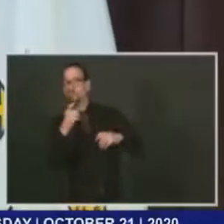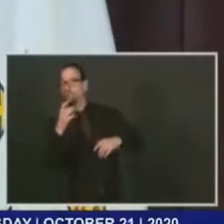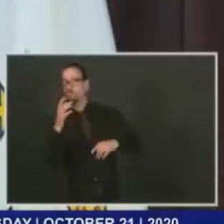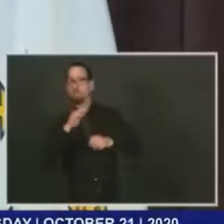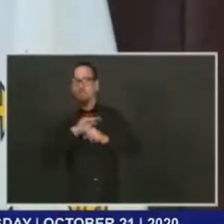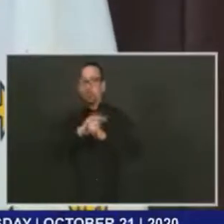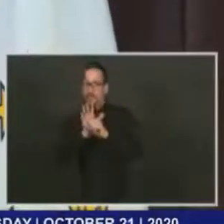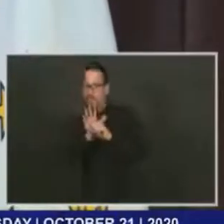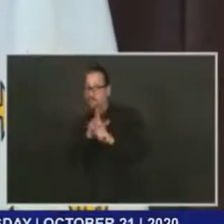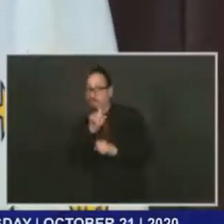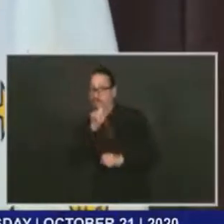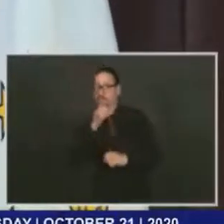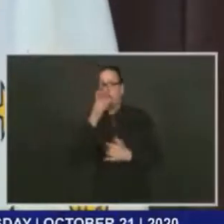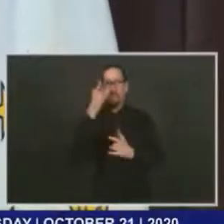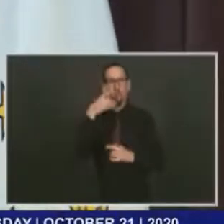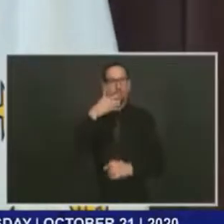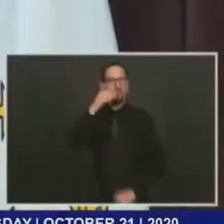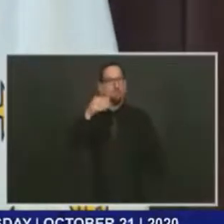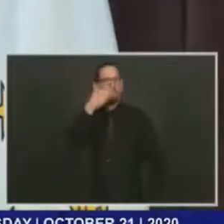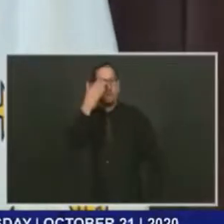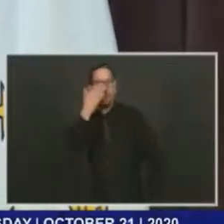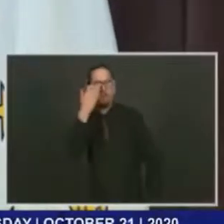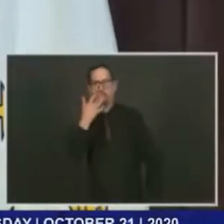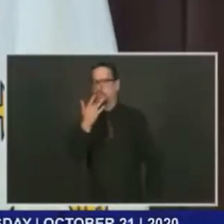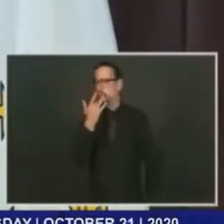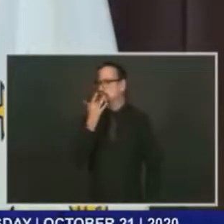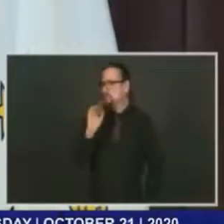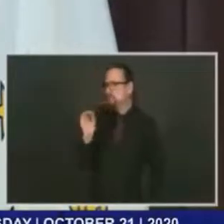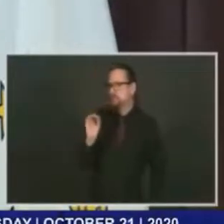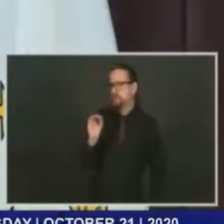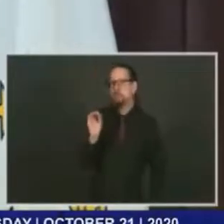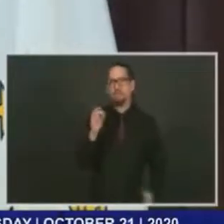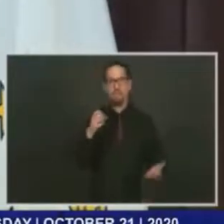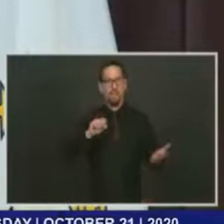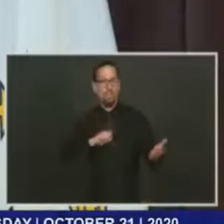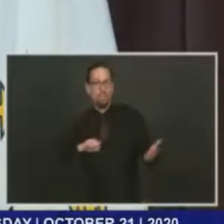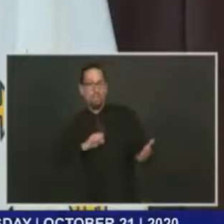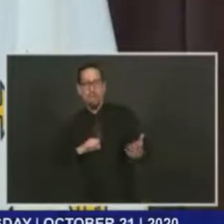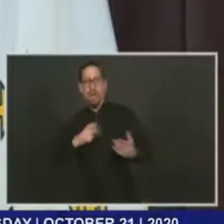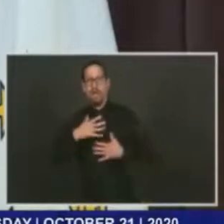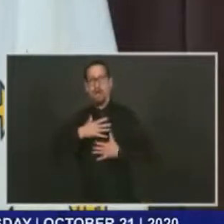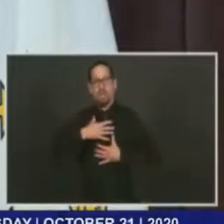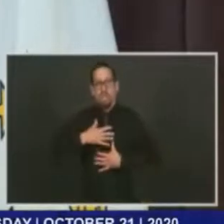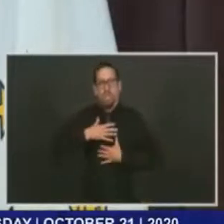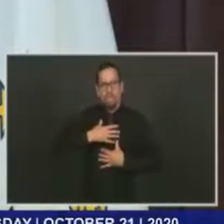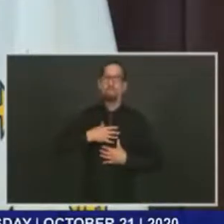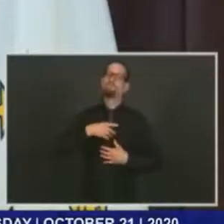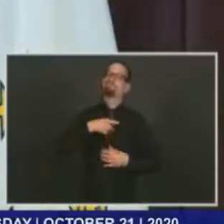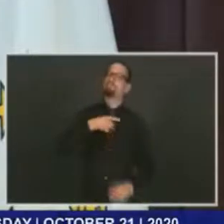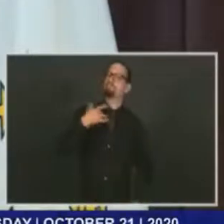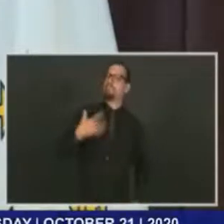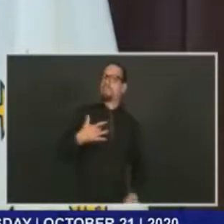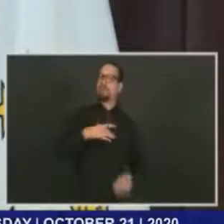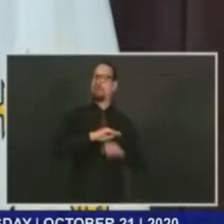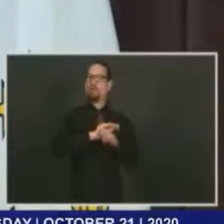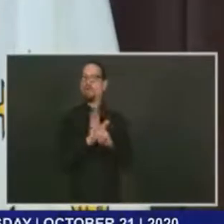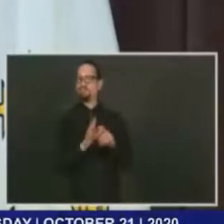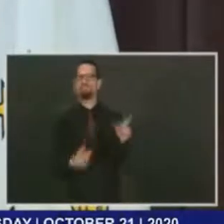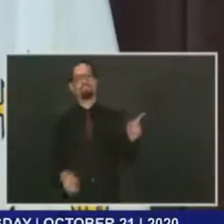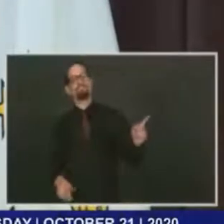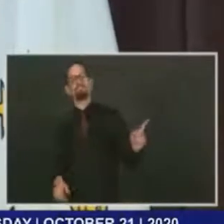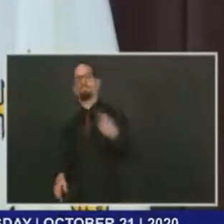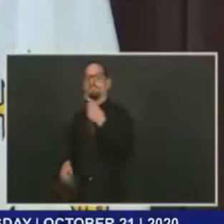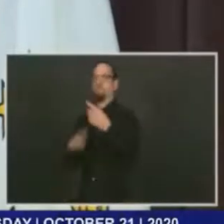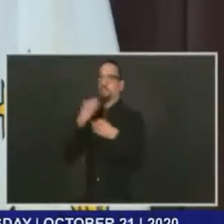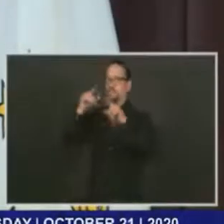difficulty breathing, loss of smell or taste, you should absolutely be getting tested. And everyone in